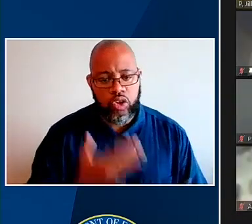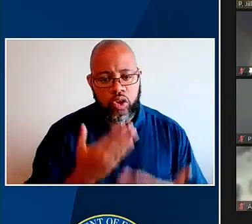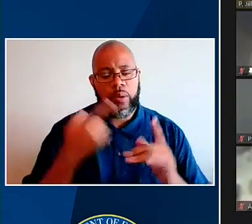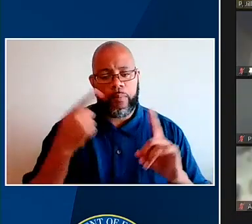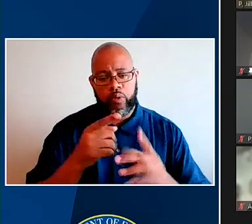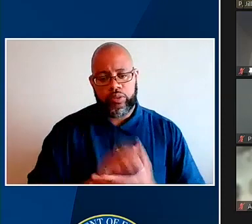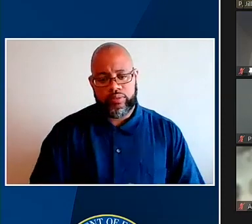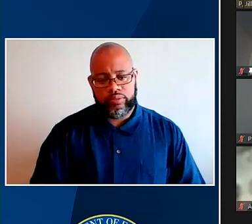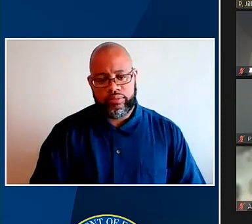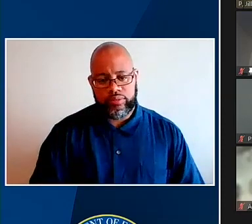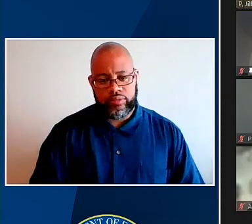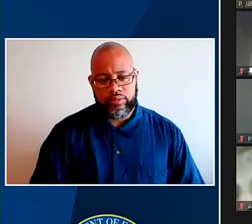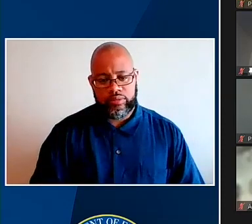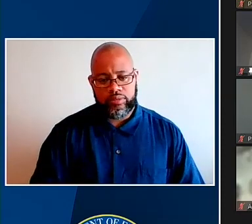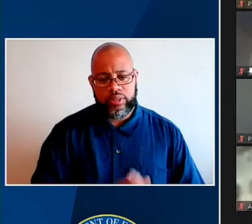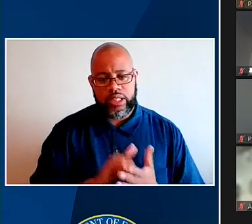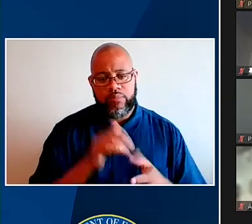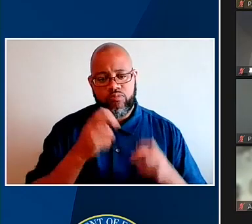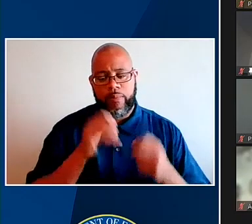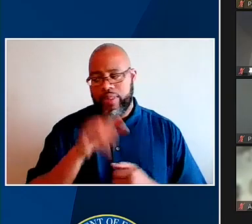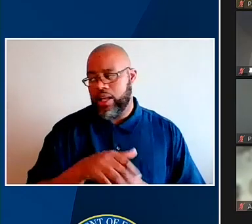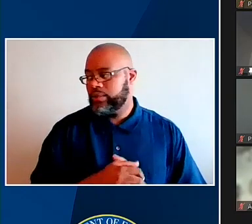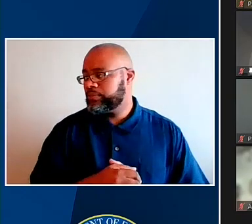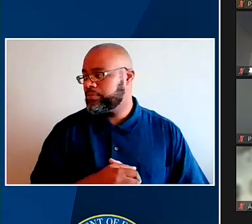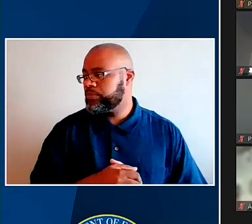that the problem here is that